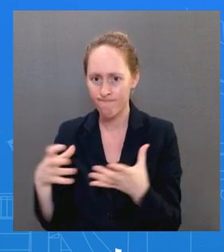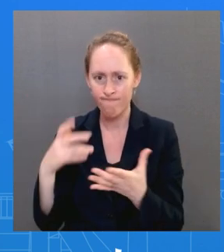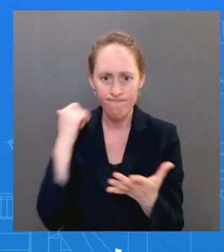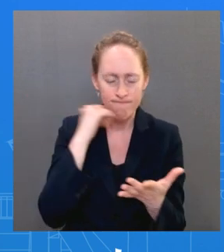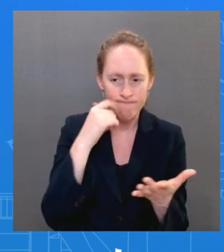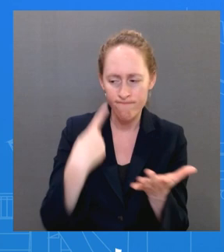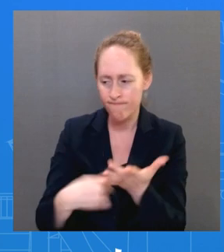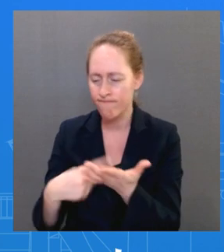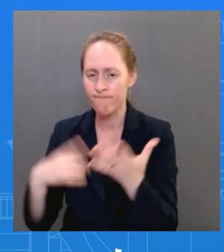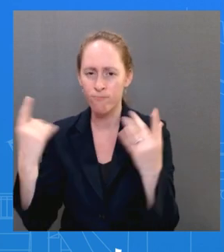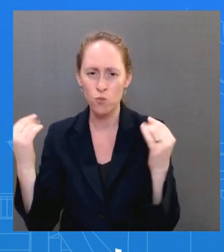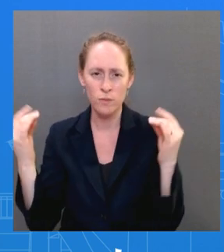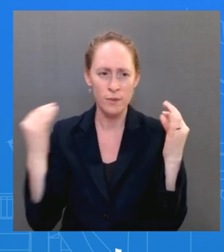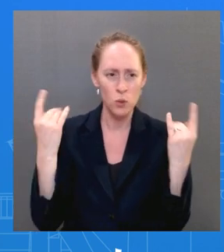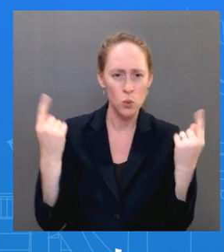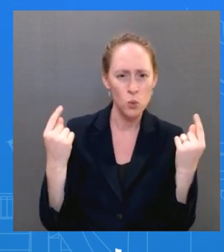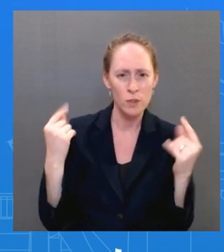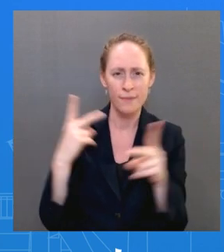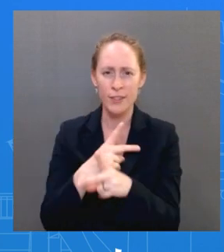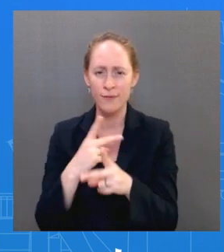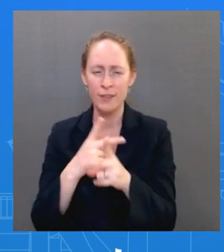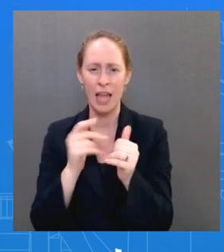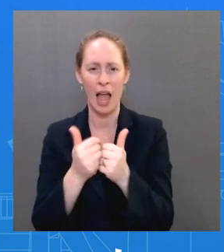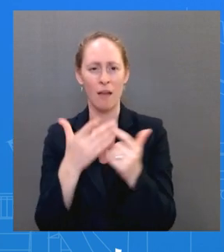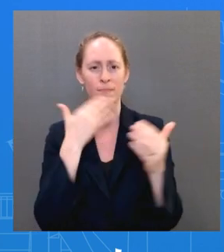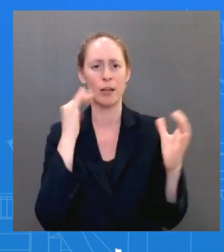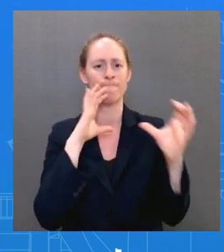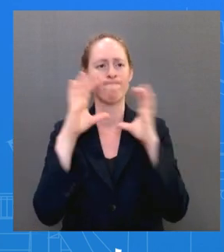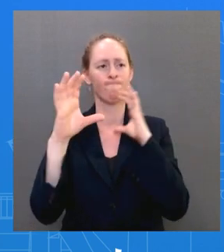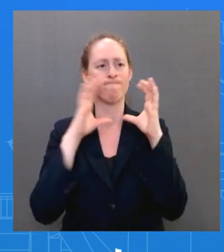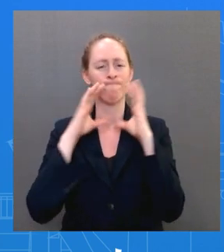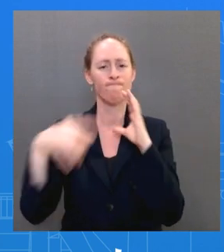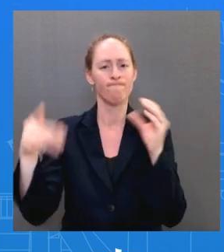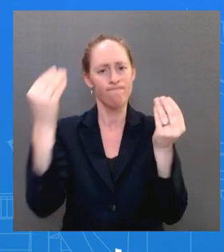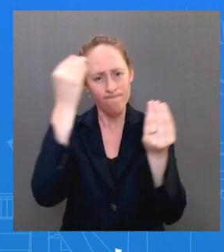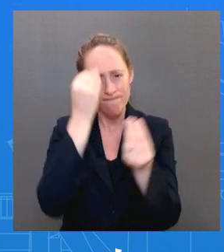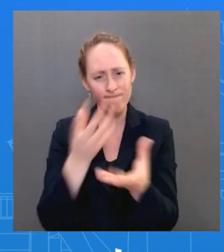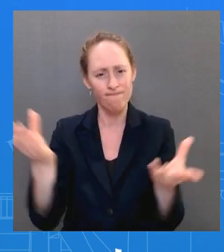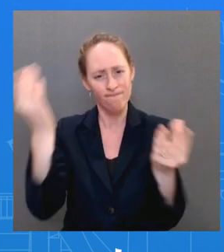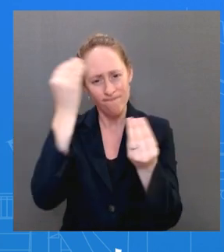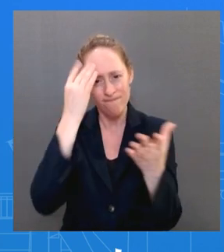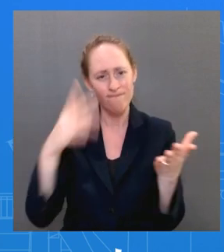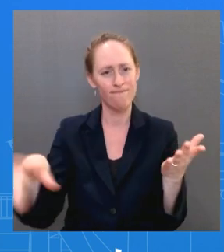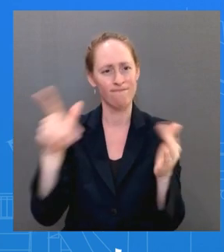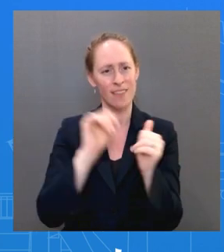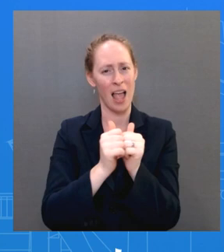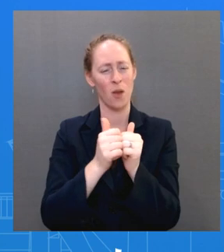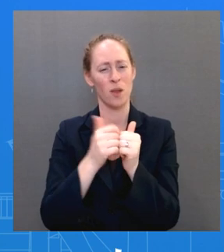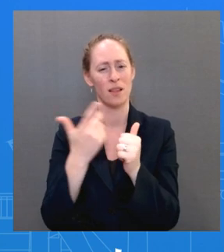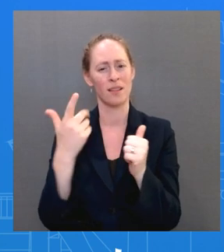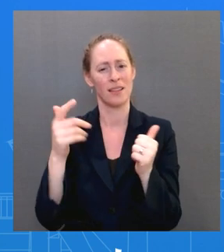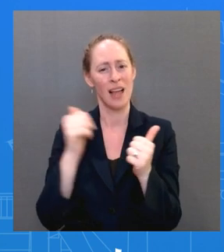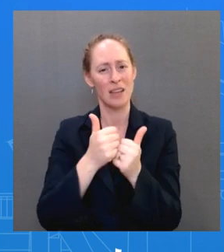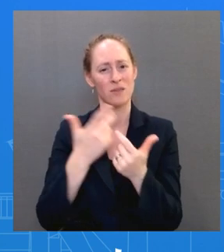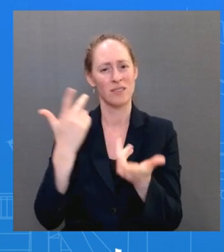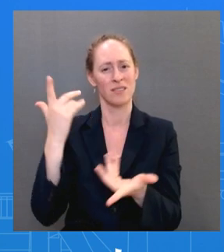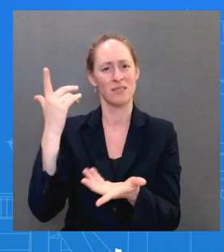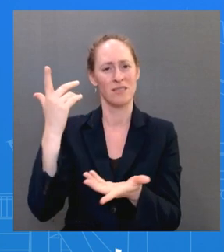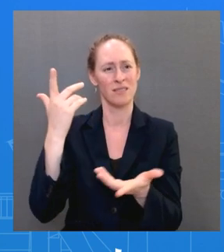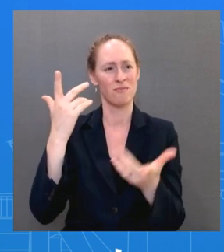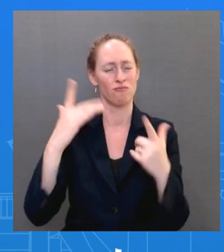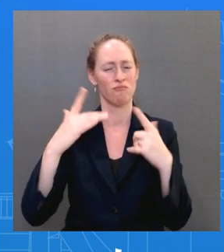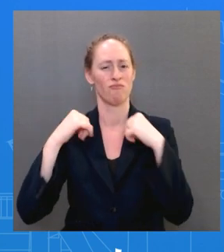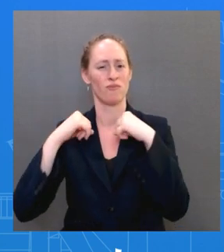way to reduce that number, the best way to make sure that fewer people die, fewer people get hospitalized, is to make sure people have built up their immunity